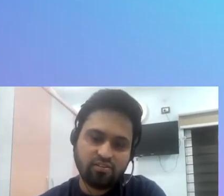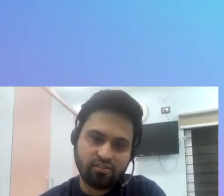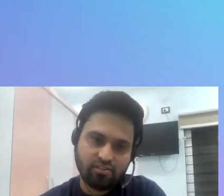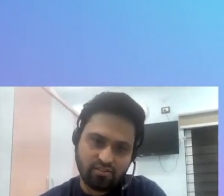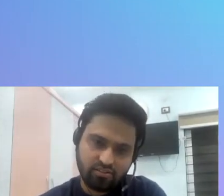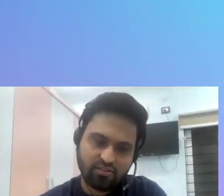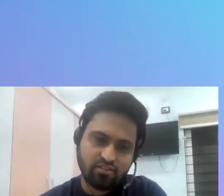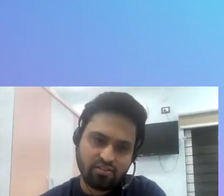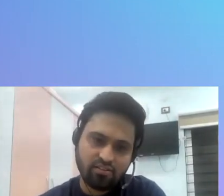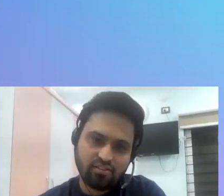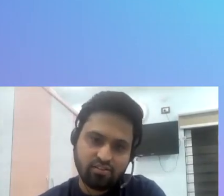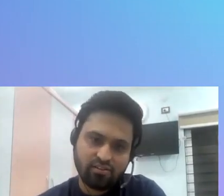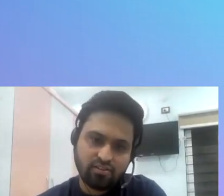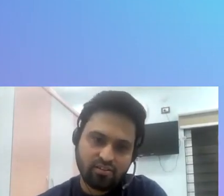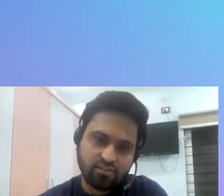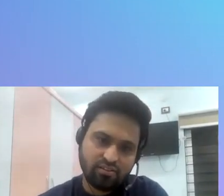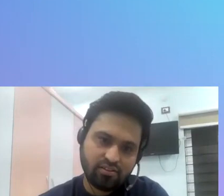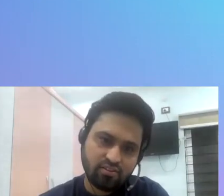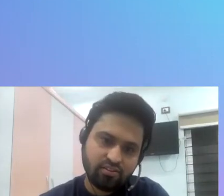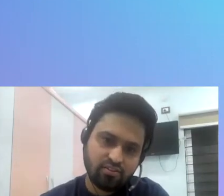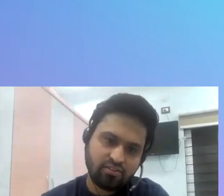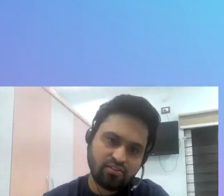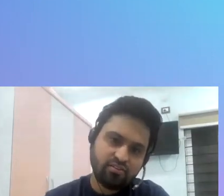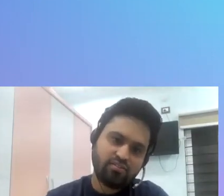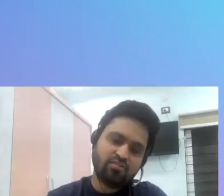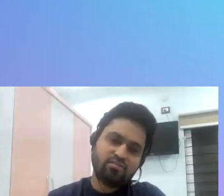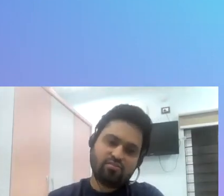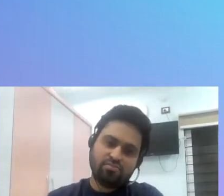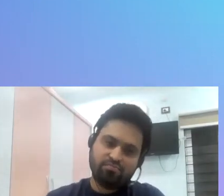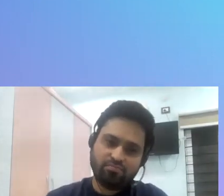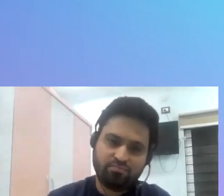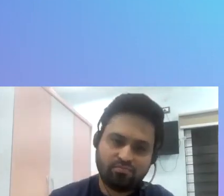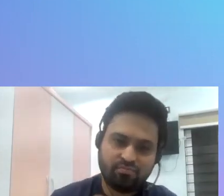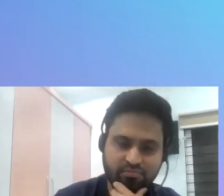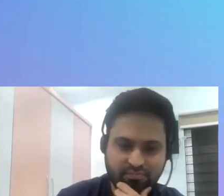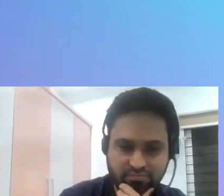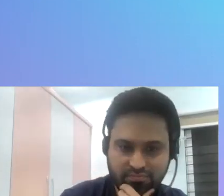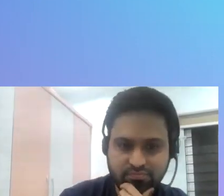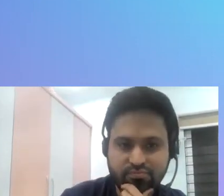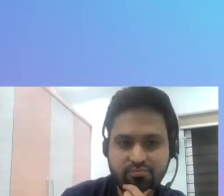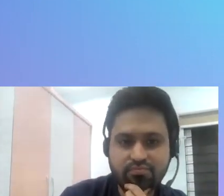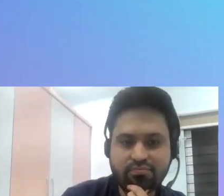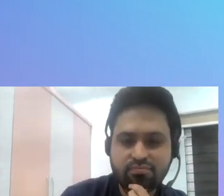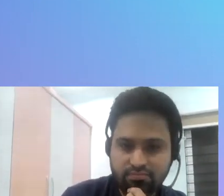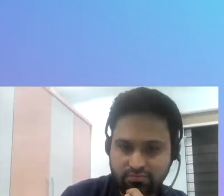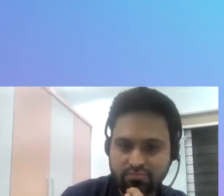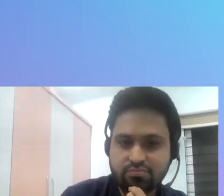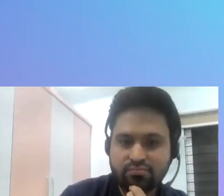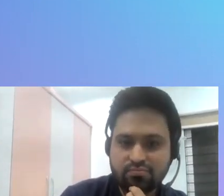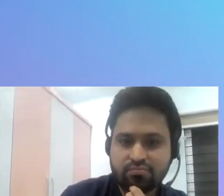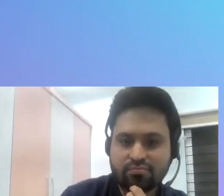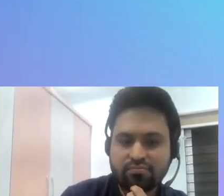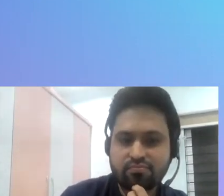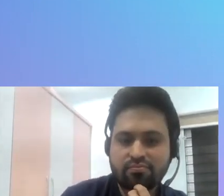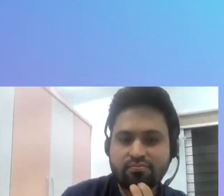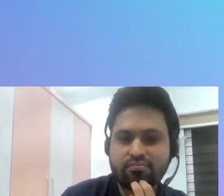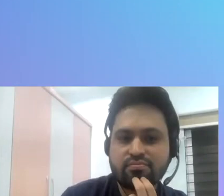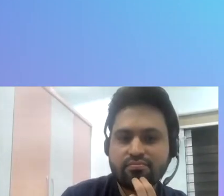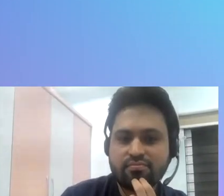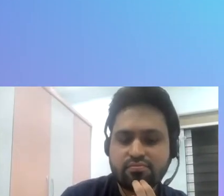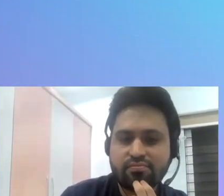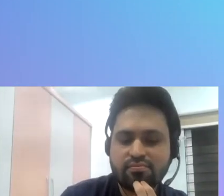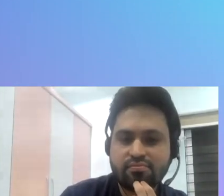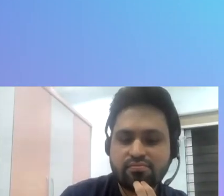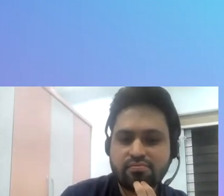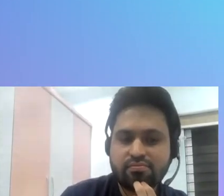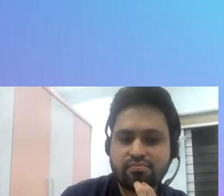which is super portable and can allow you to add things like pre-commit hooks that will lint the piece of the code that you tested. It'll have GitHub